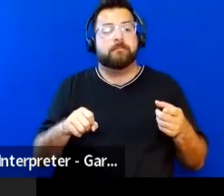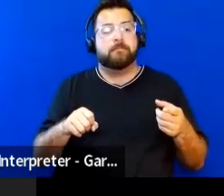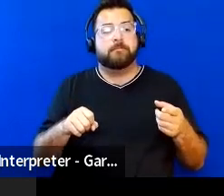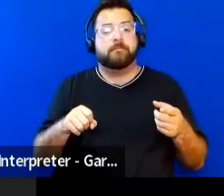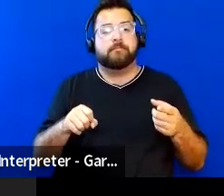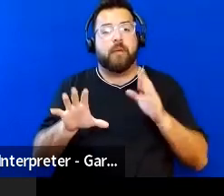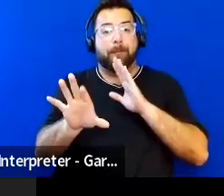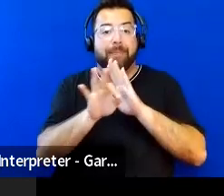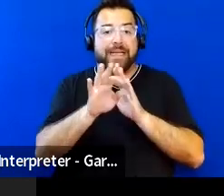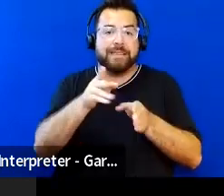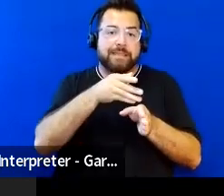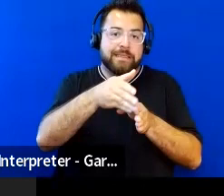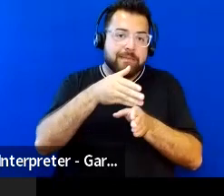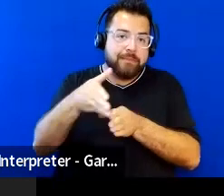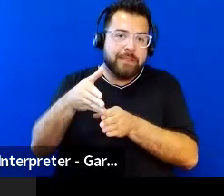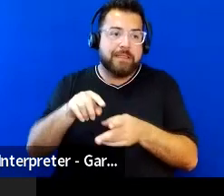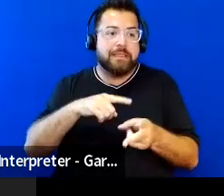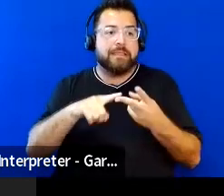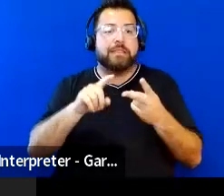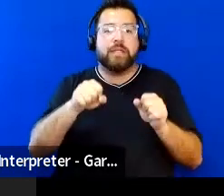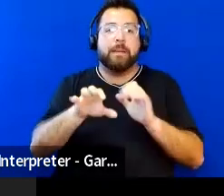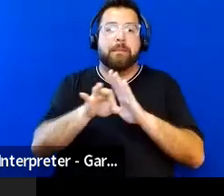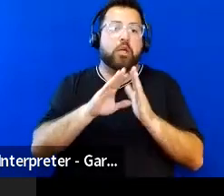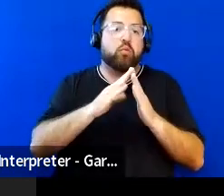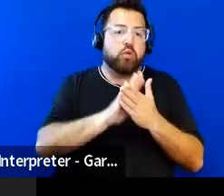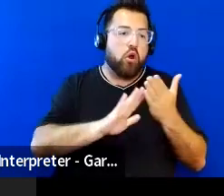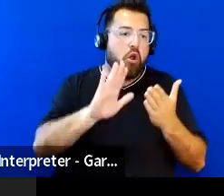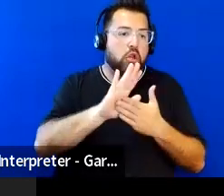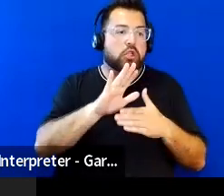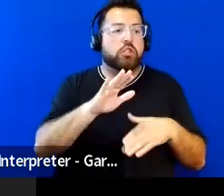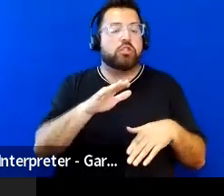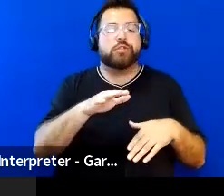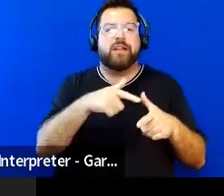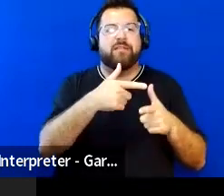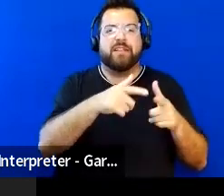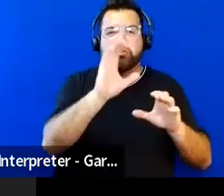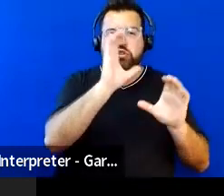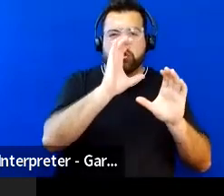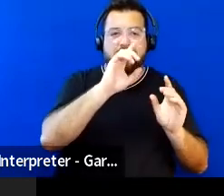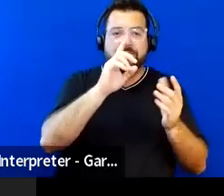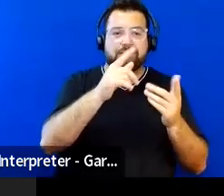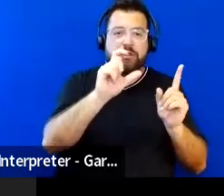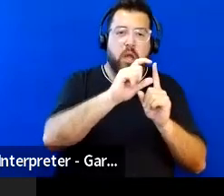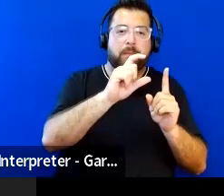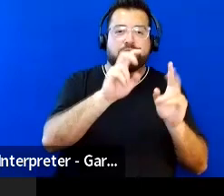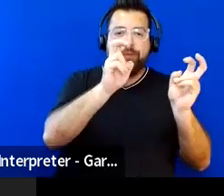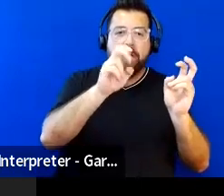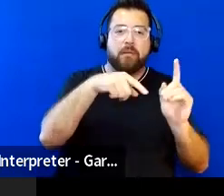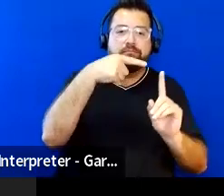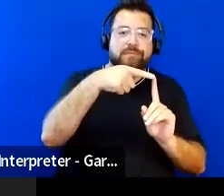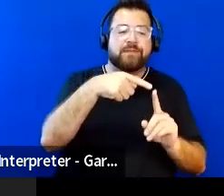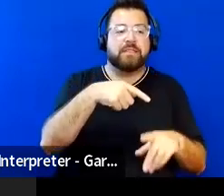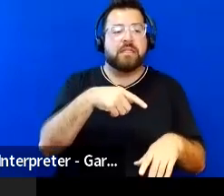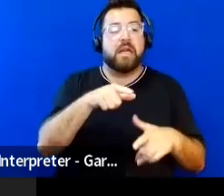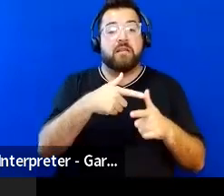the discipline, and then you could put community college, and then you could put, something more specific topic that you're looking for, and then